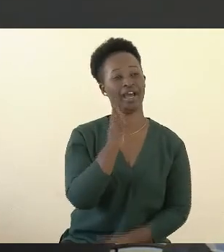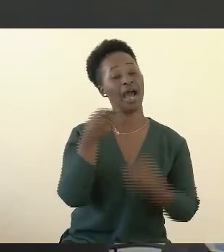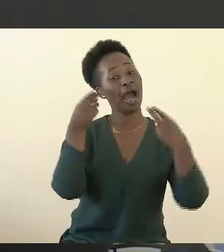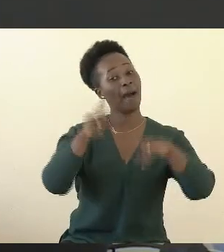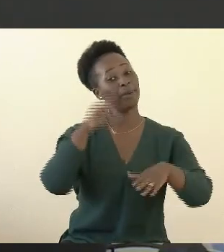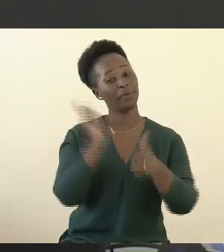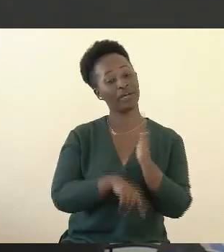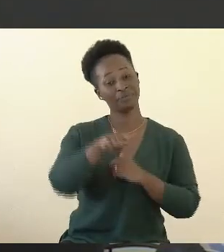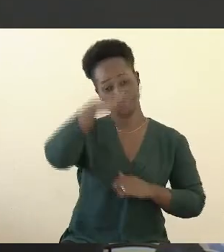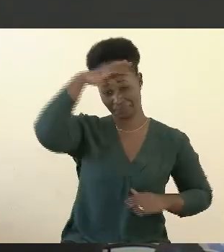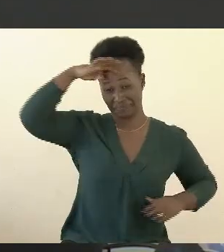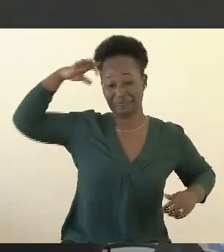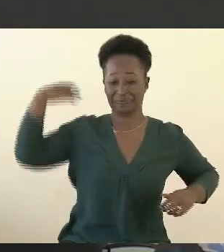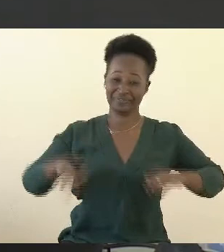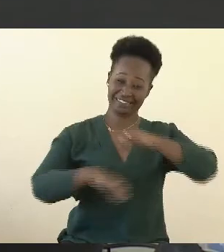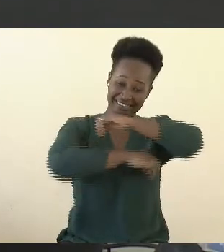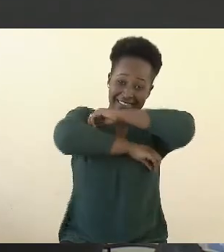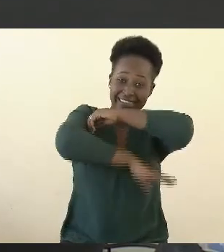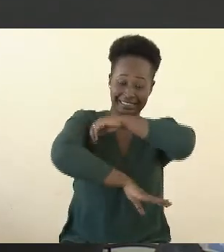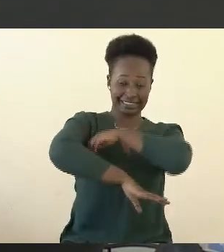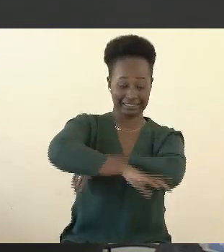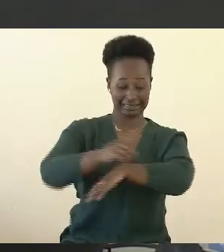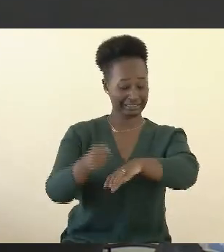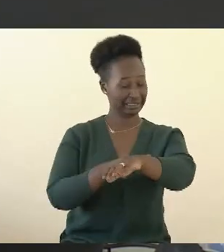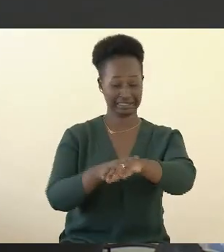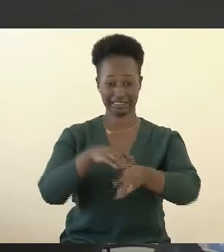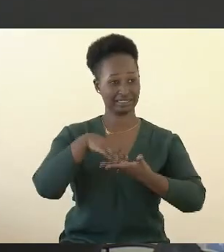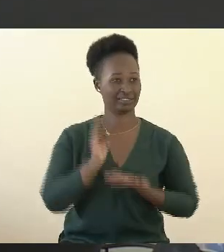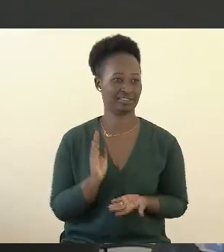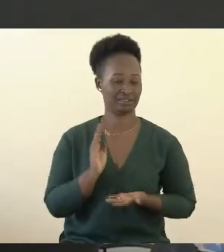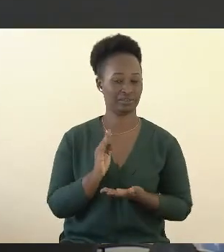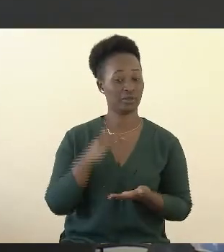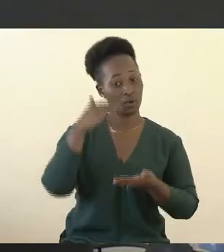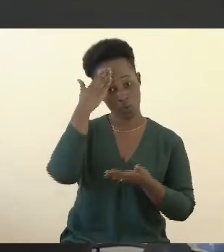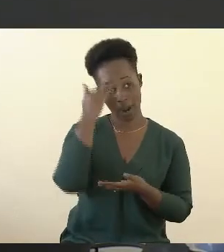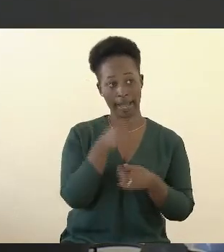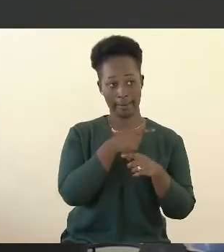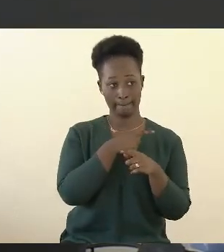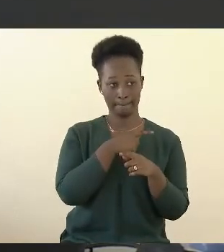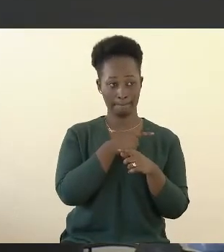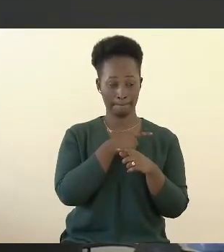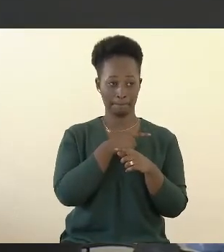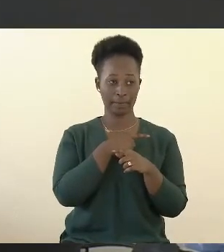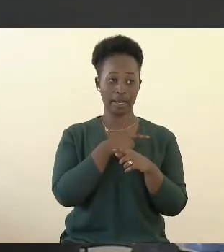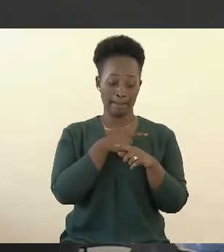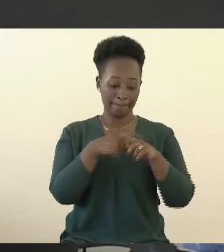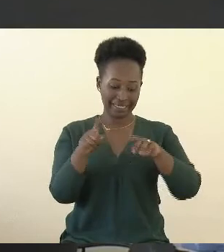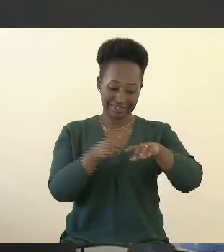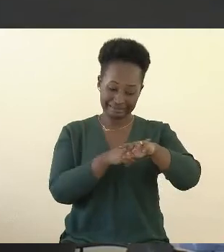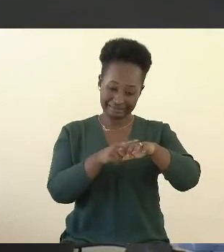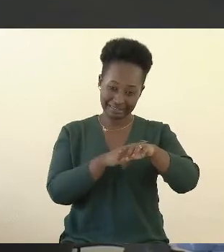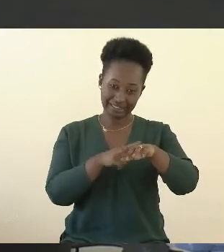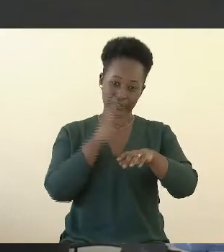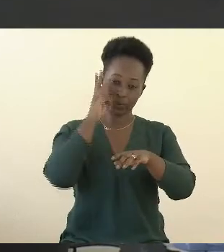sweat. You sweat through the skin pores, and in that way, you are regulating the body temperature. We bring the idea of what you